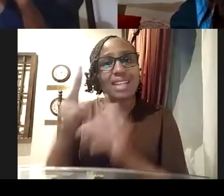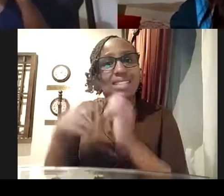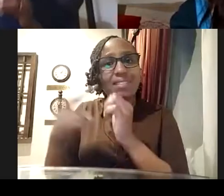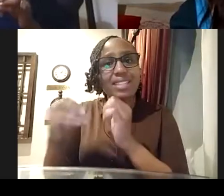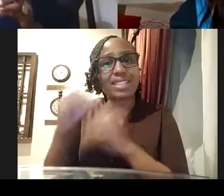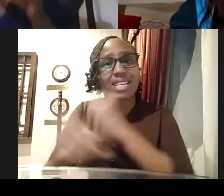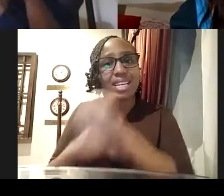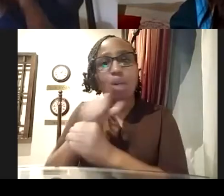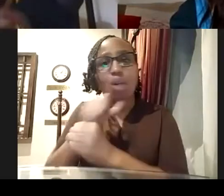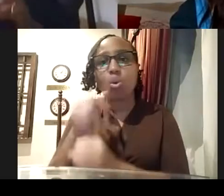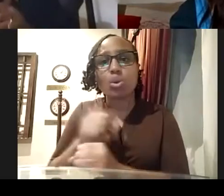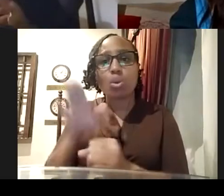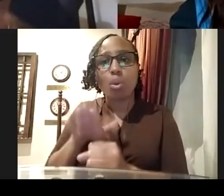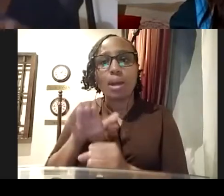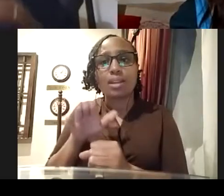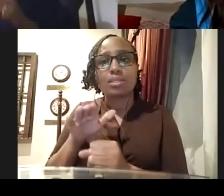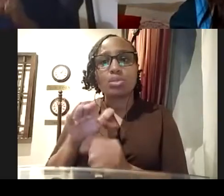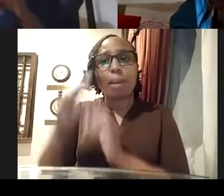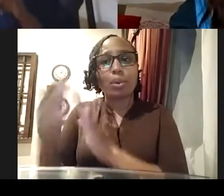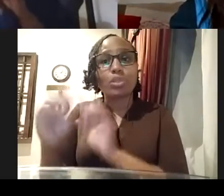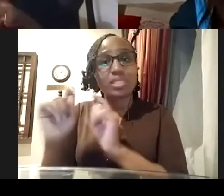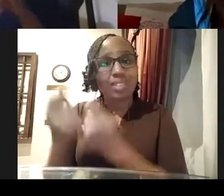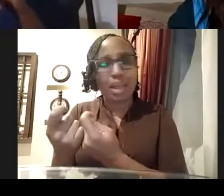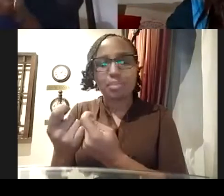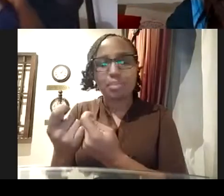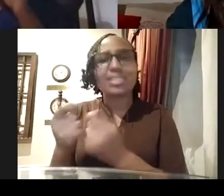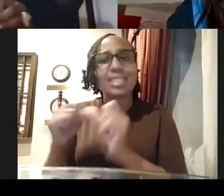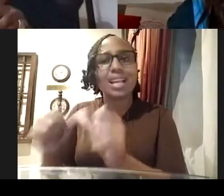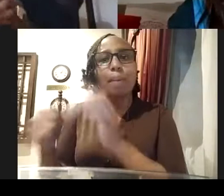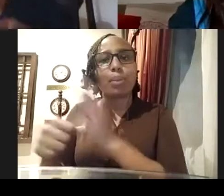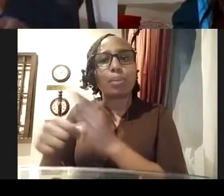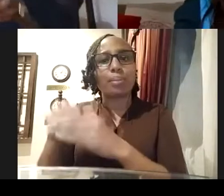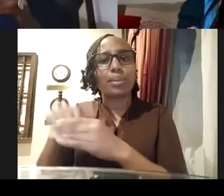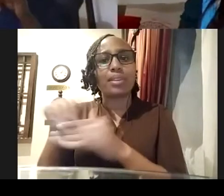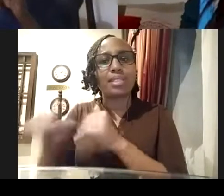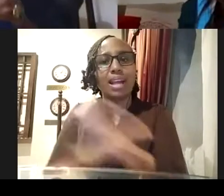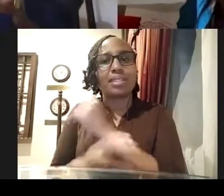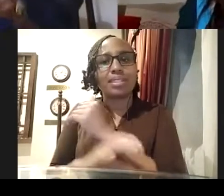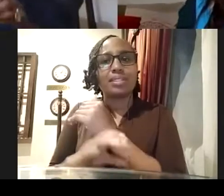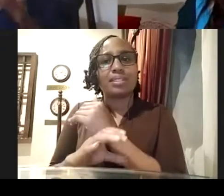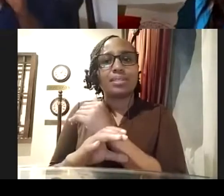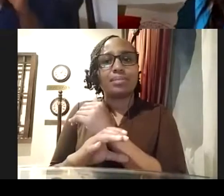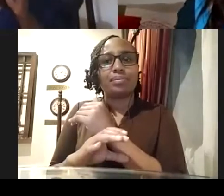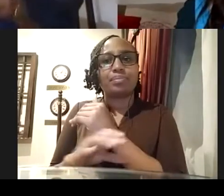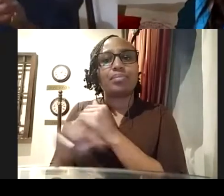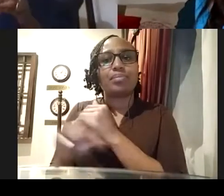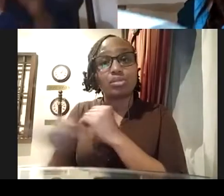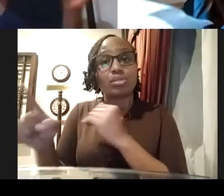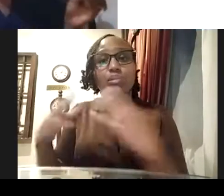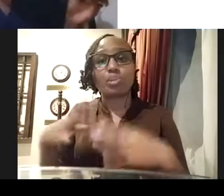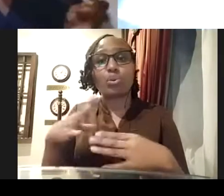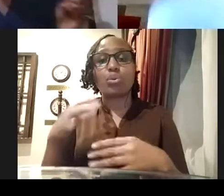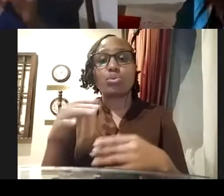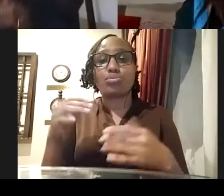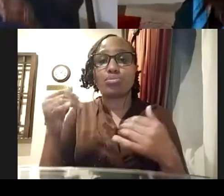how she approaches tribe, which is still a problem in this country, I'm sure most people on this call would admit to the fact that if they brought a